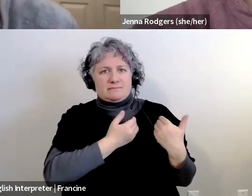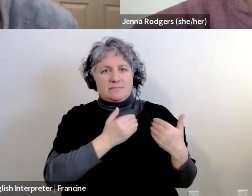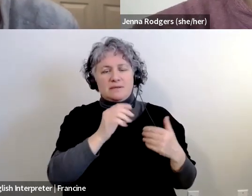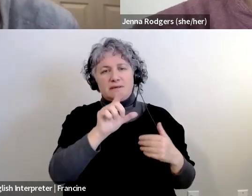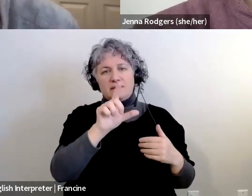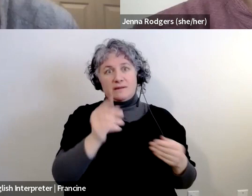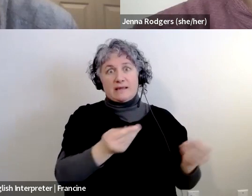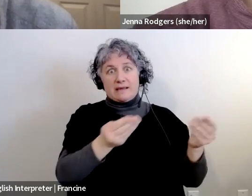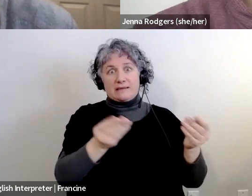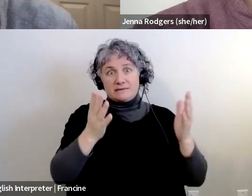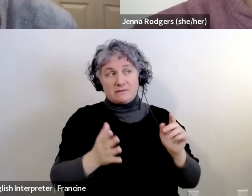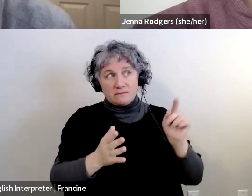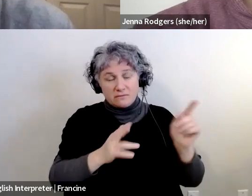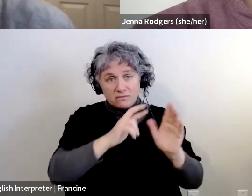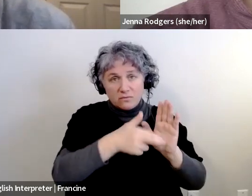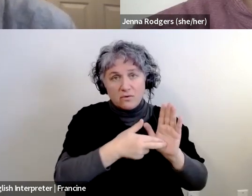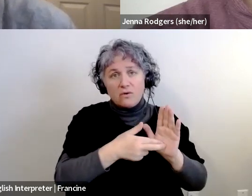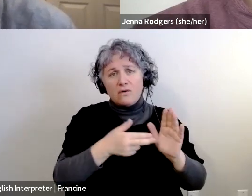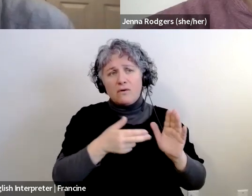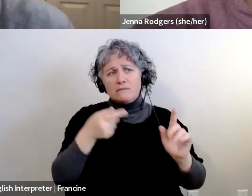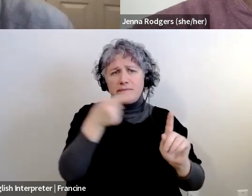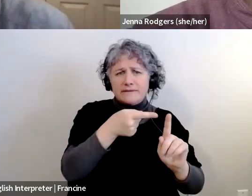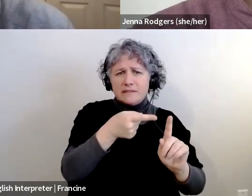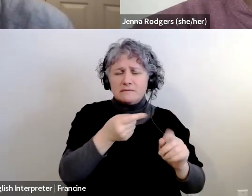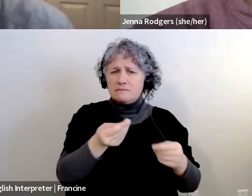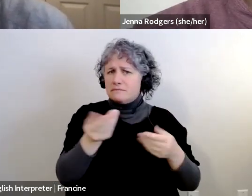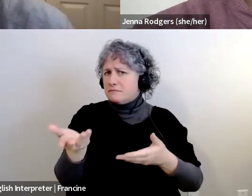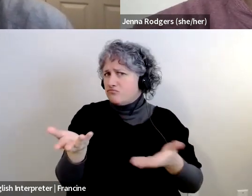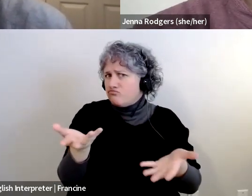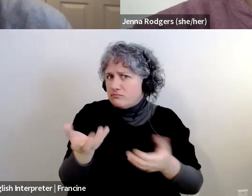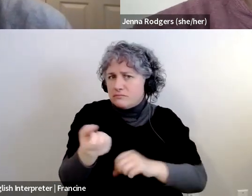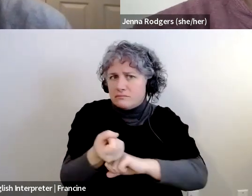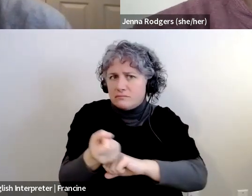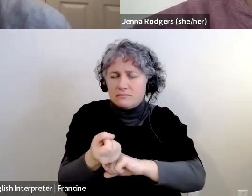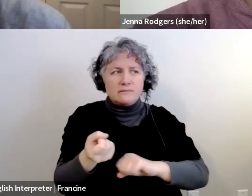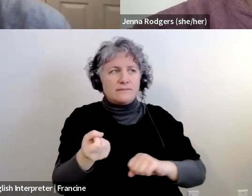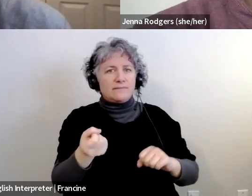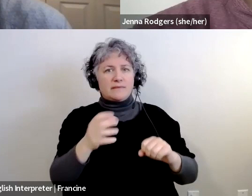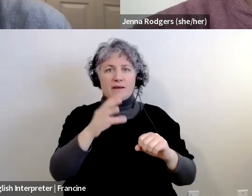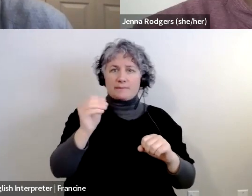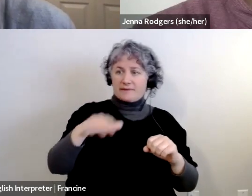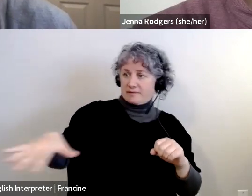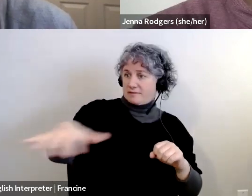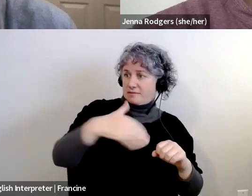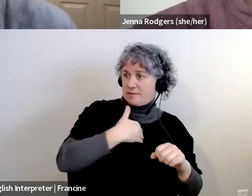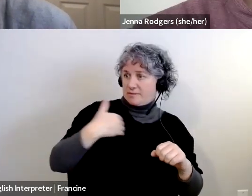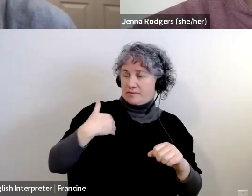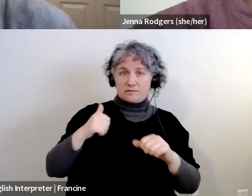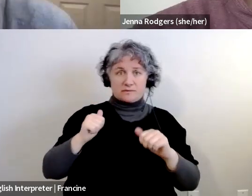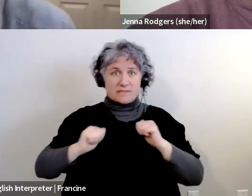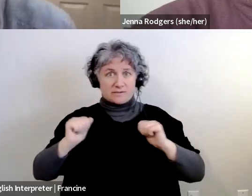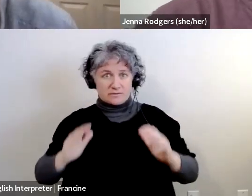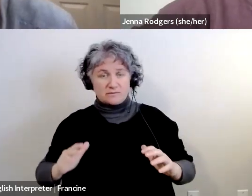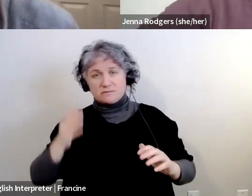not offer, very specifically, as you said there, simply to make that the company members have access to information.